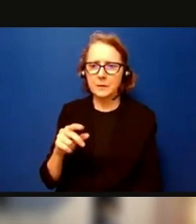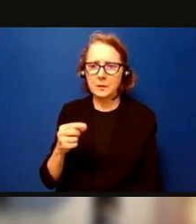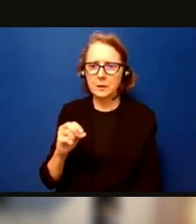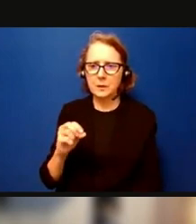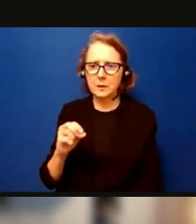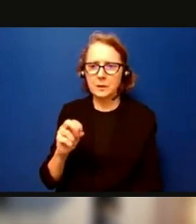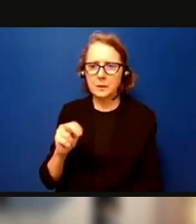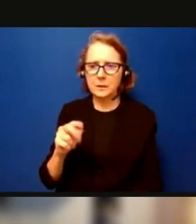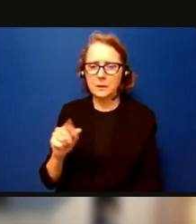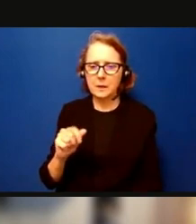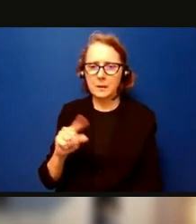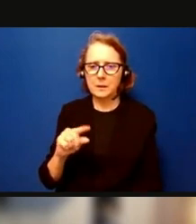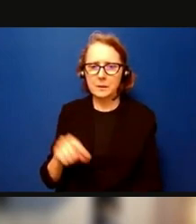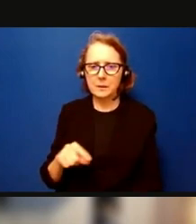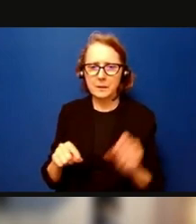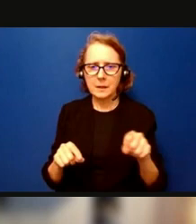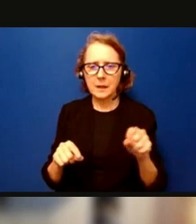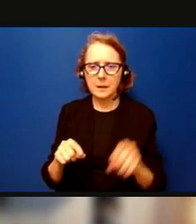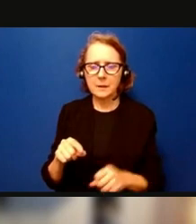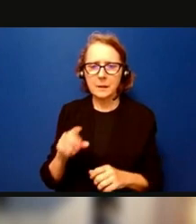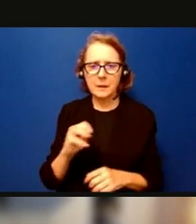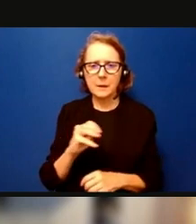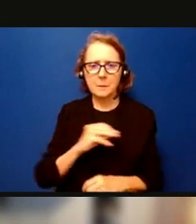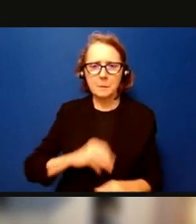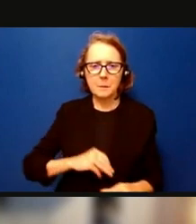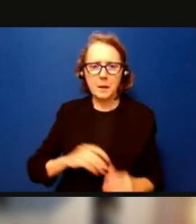Gonzalez. Aye. Mayor Bennett absent.